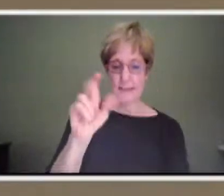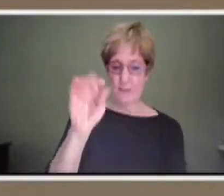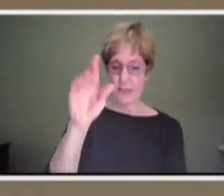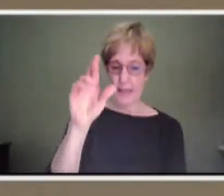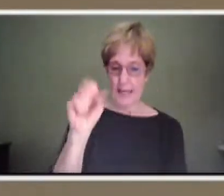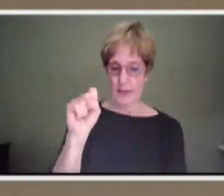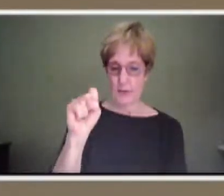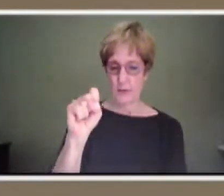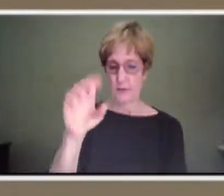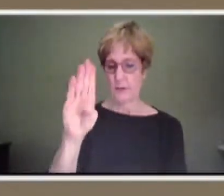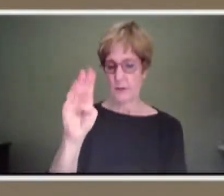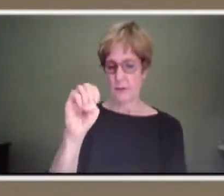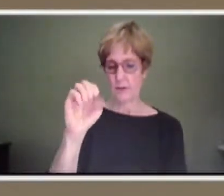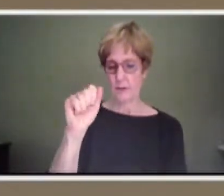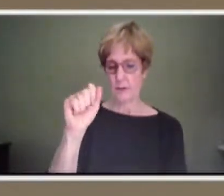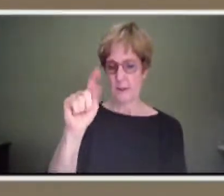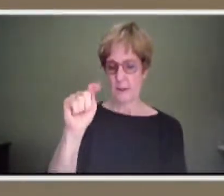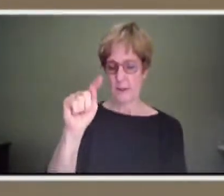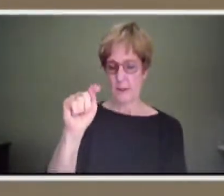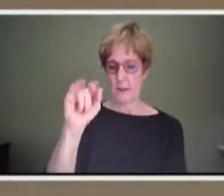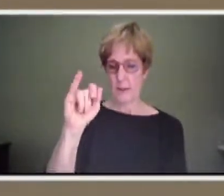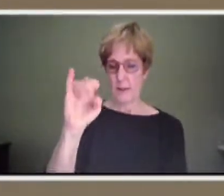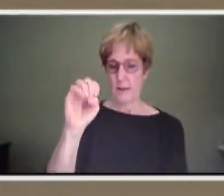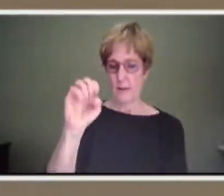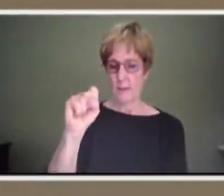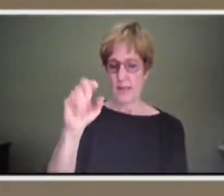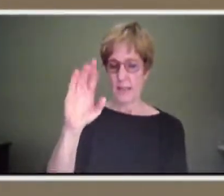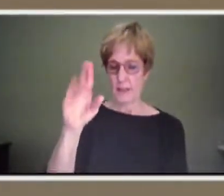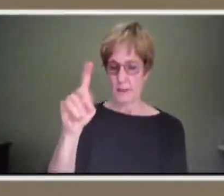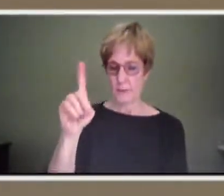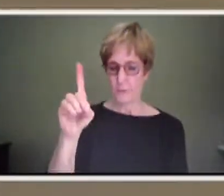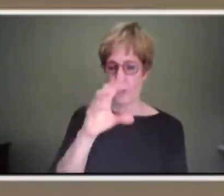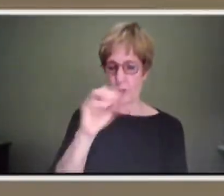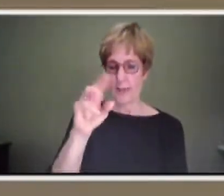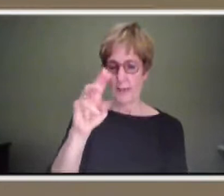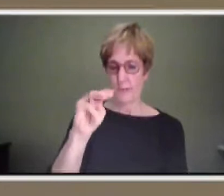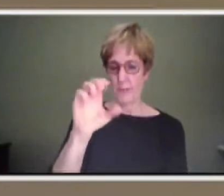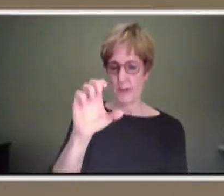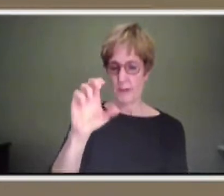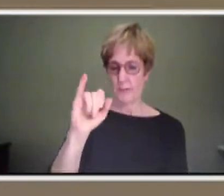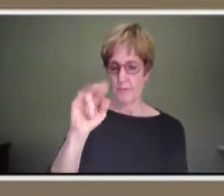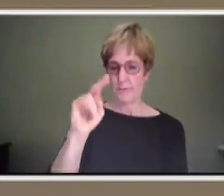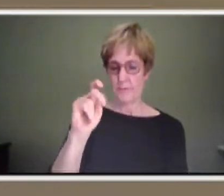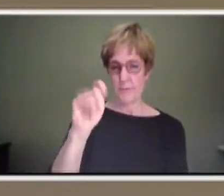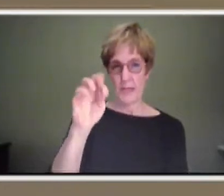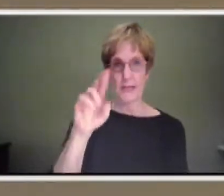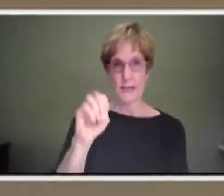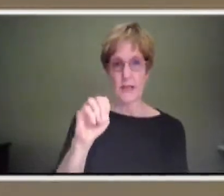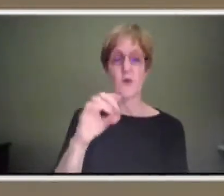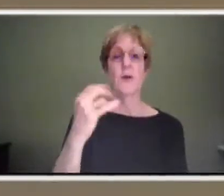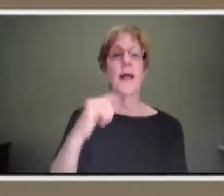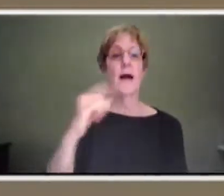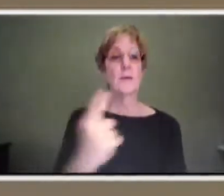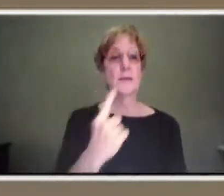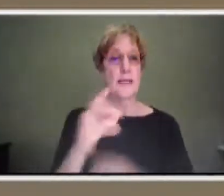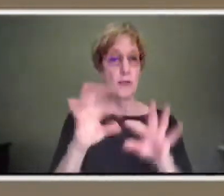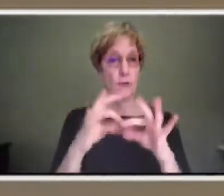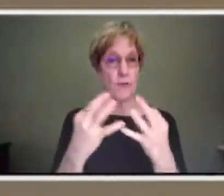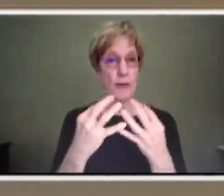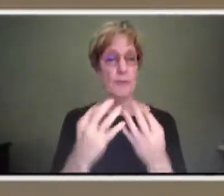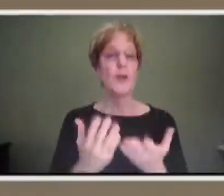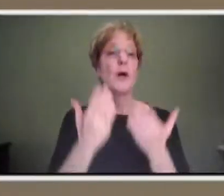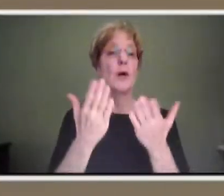and north of Sunset Road in Council District 2, Mr. Graham's district. The current zoning is R3 Single Family Residential, and the proposed zoning